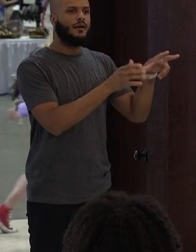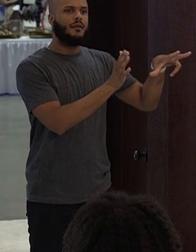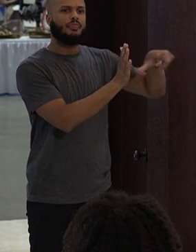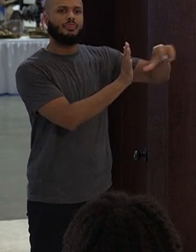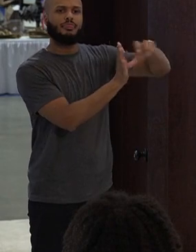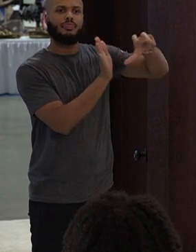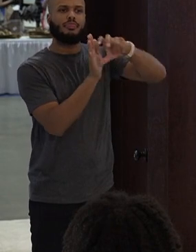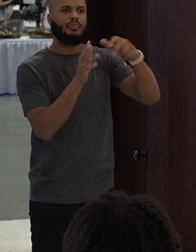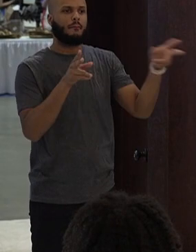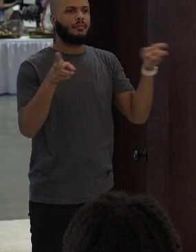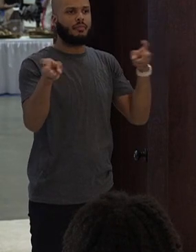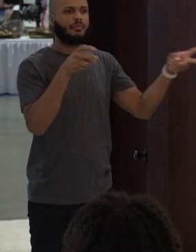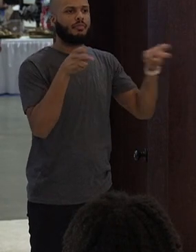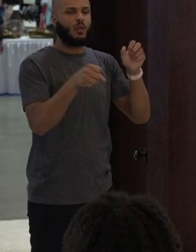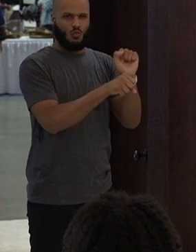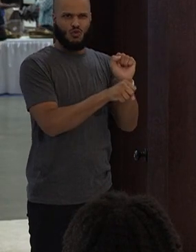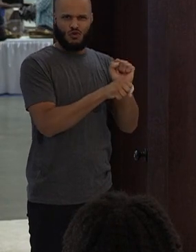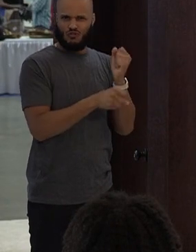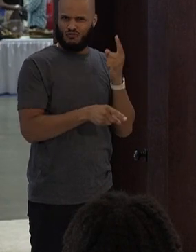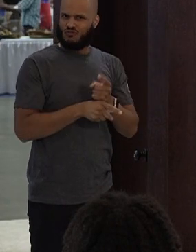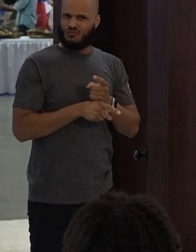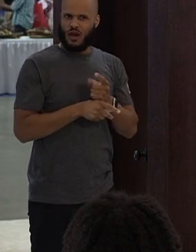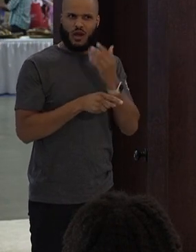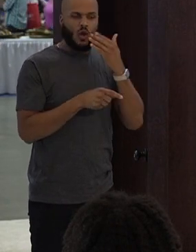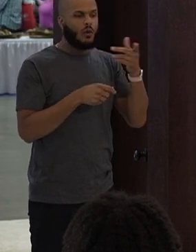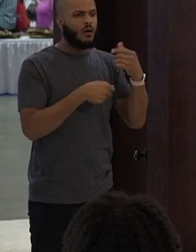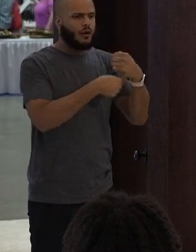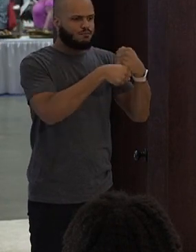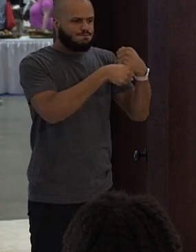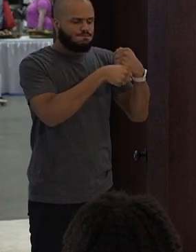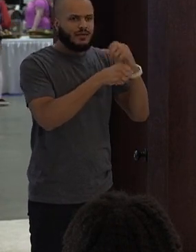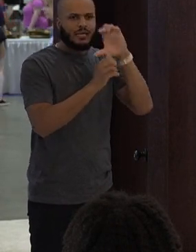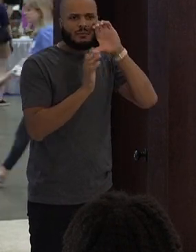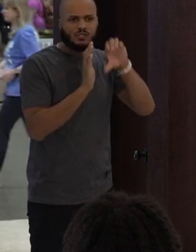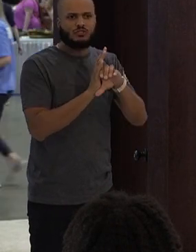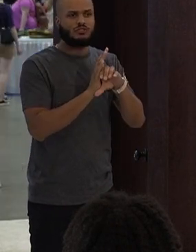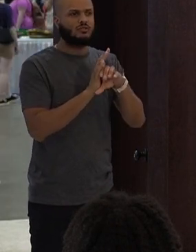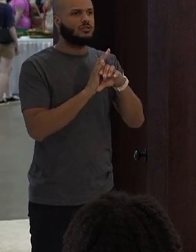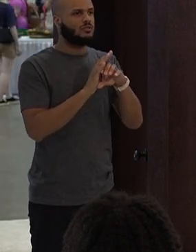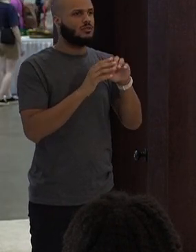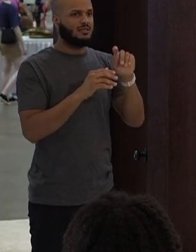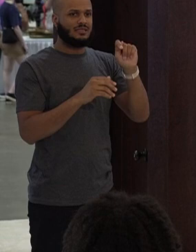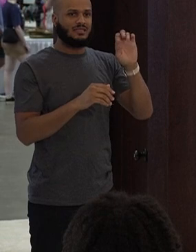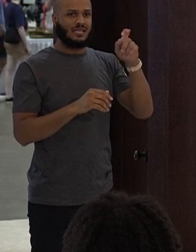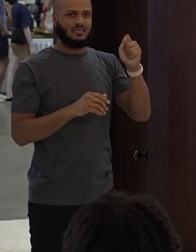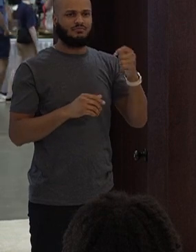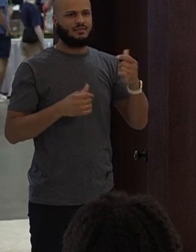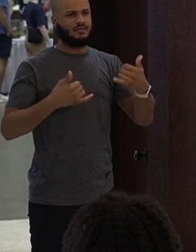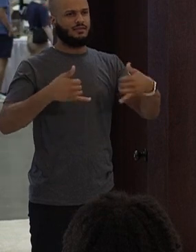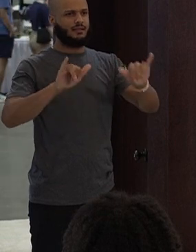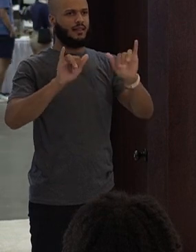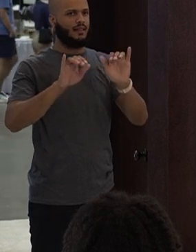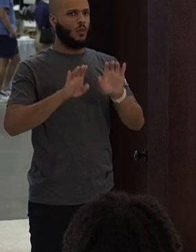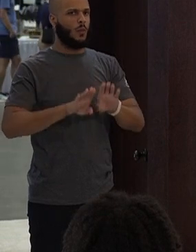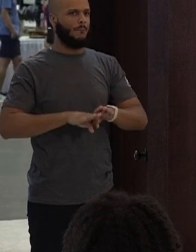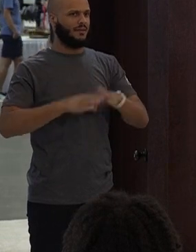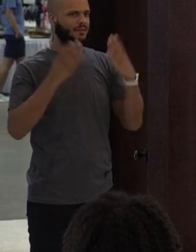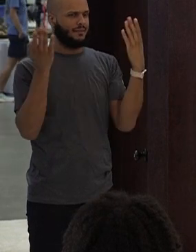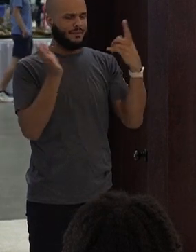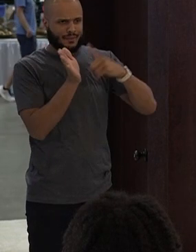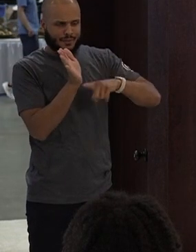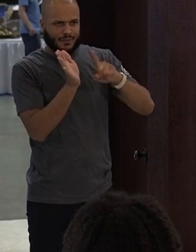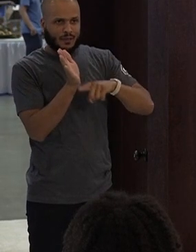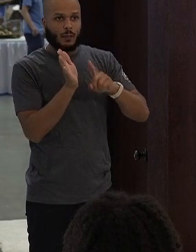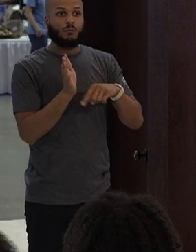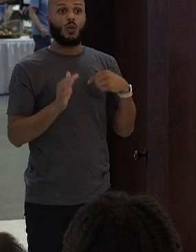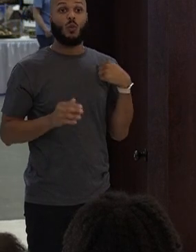its engines to create these images and the text? These are all open questions, and we